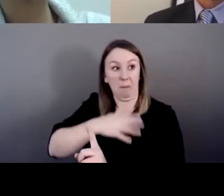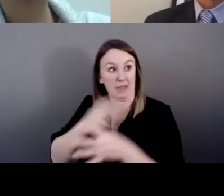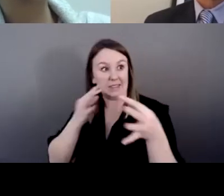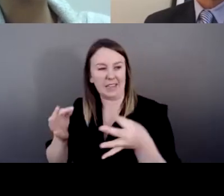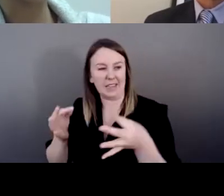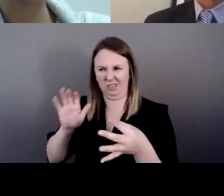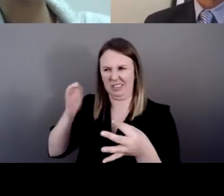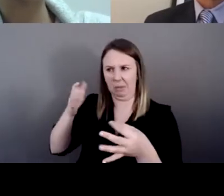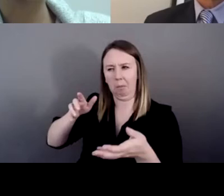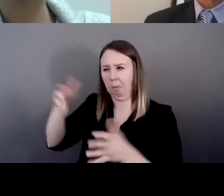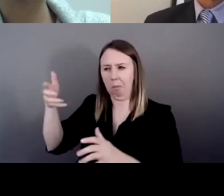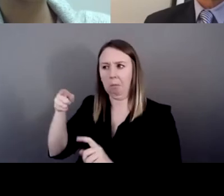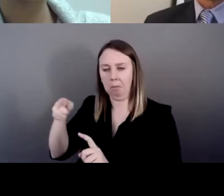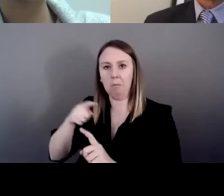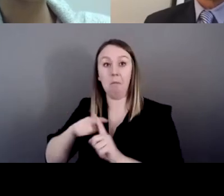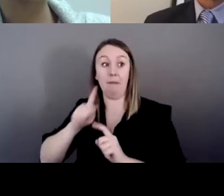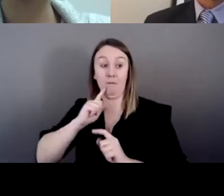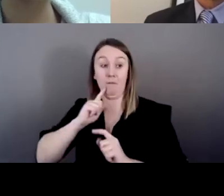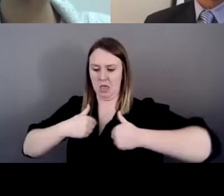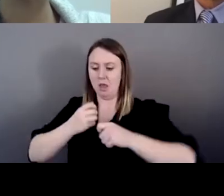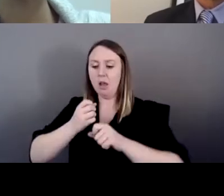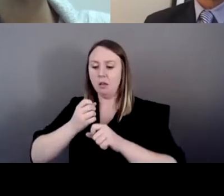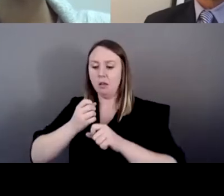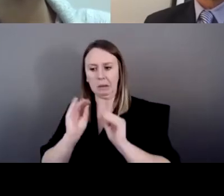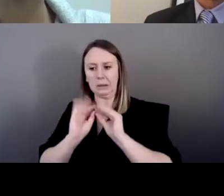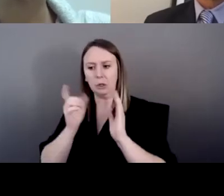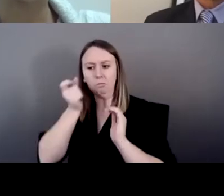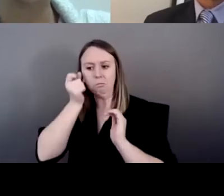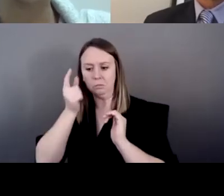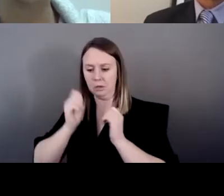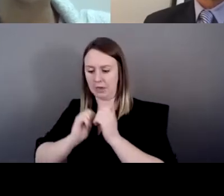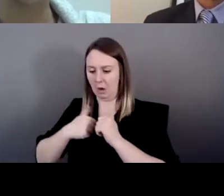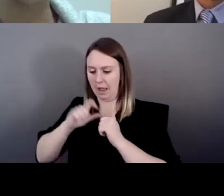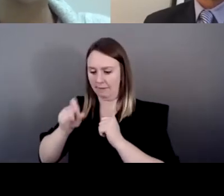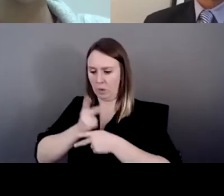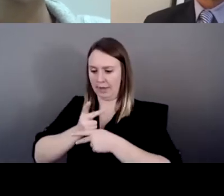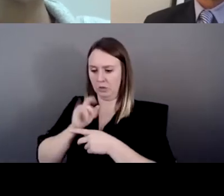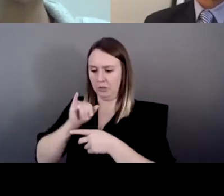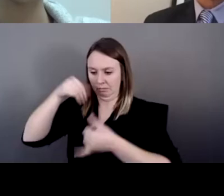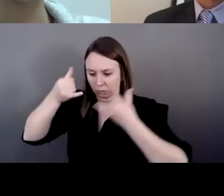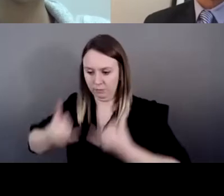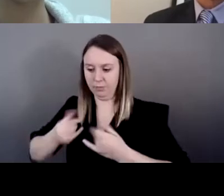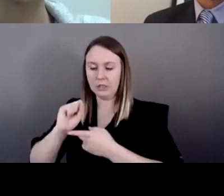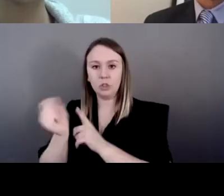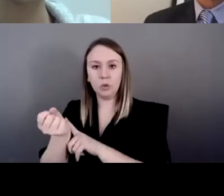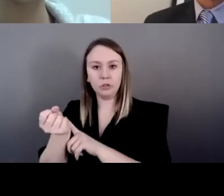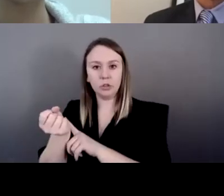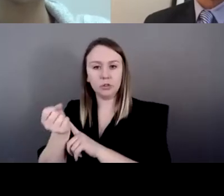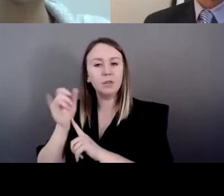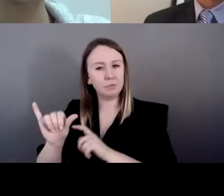the choice I needed to make at the time. And so I think of this, tribes